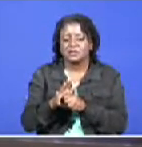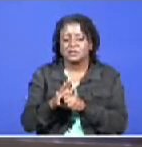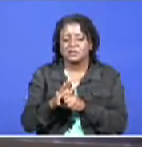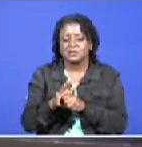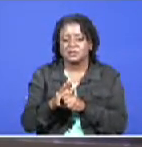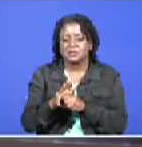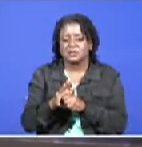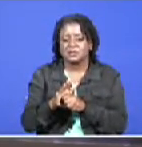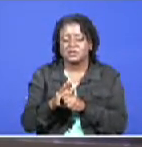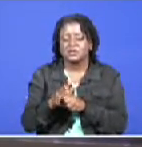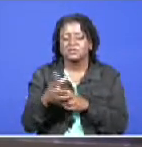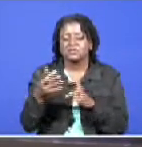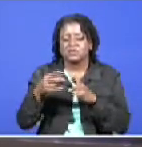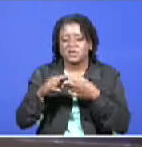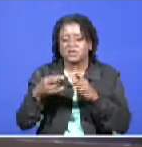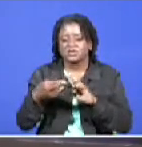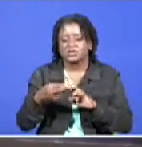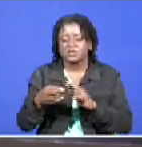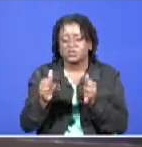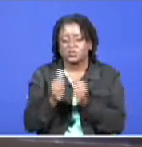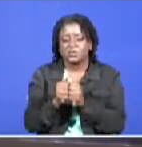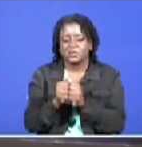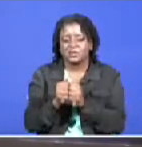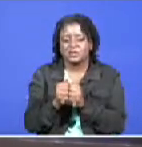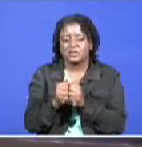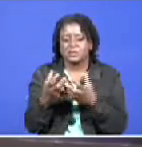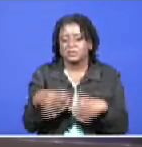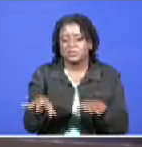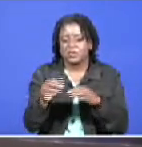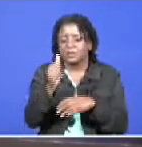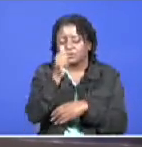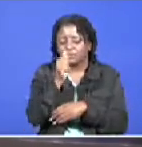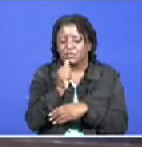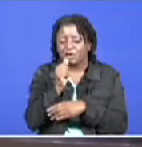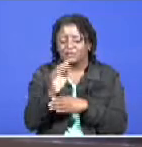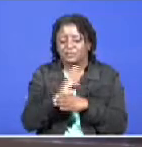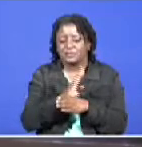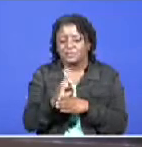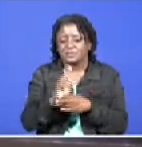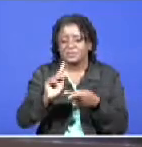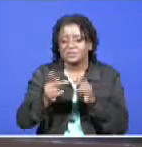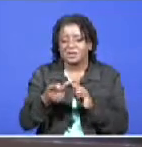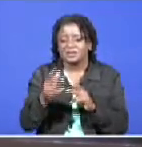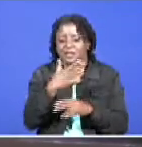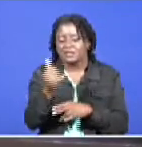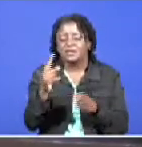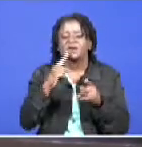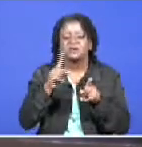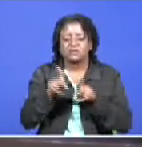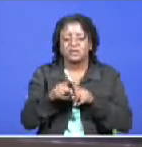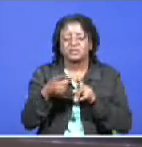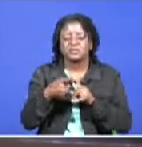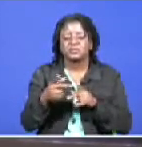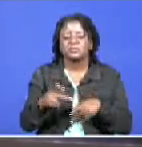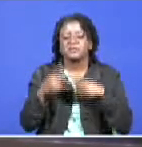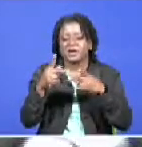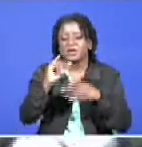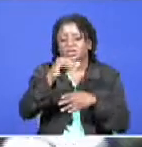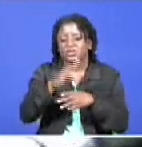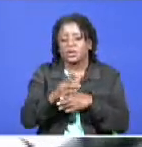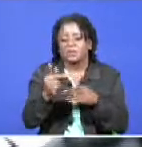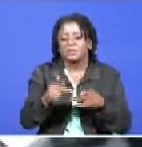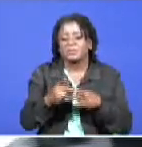sector partners. They have agreed to provide job placement for skills training.